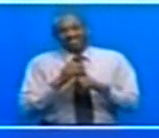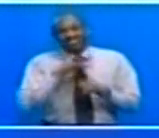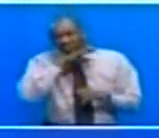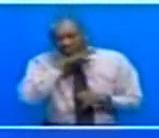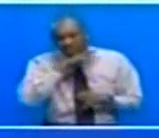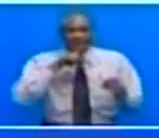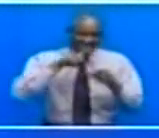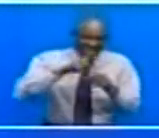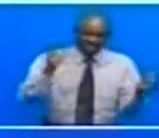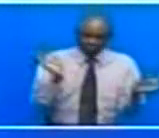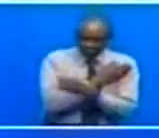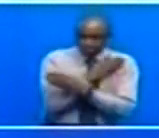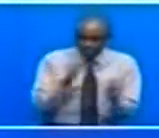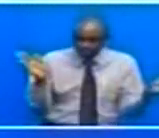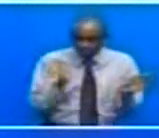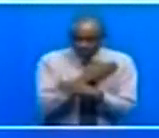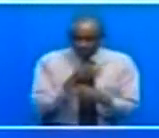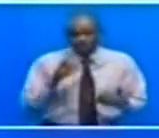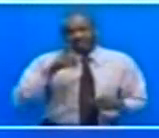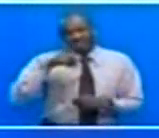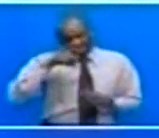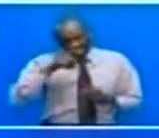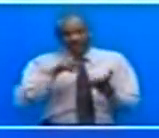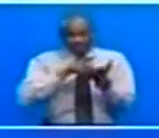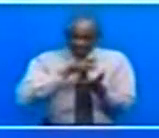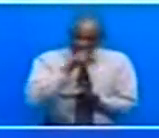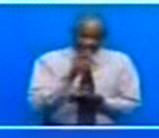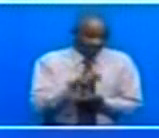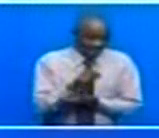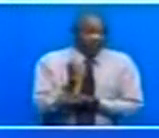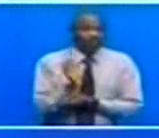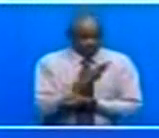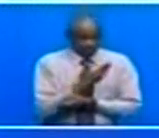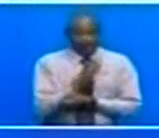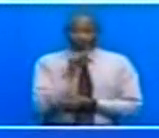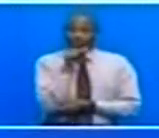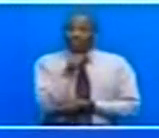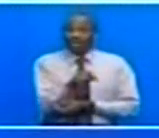the bacteria and the fungi, and